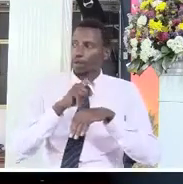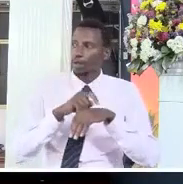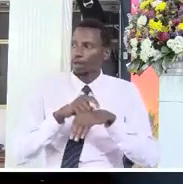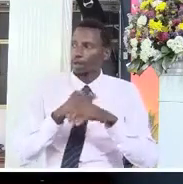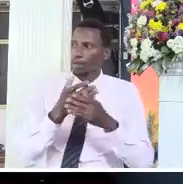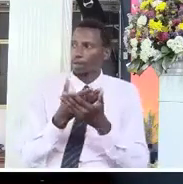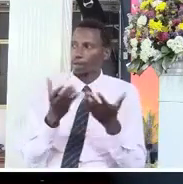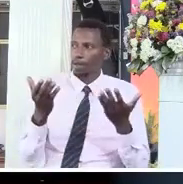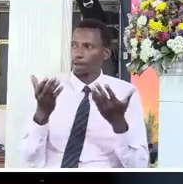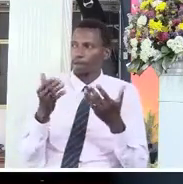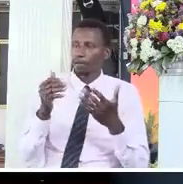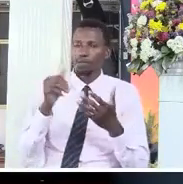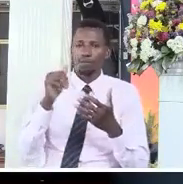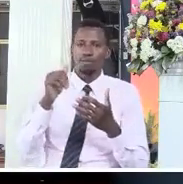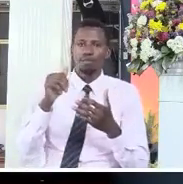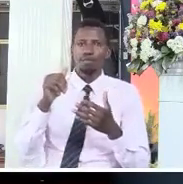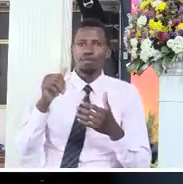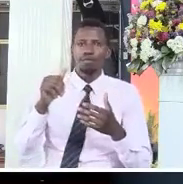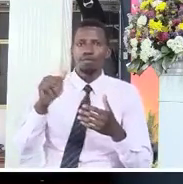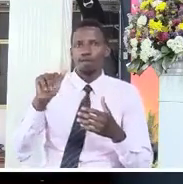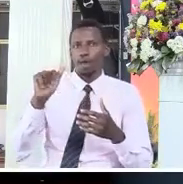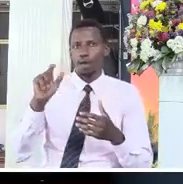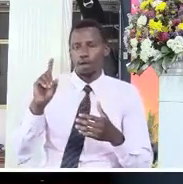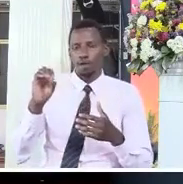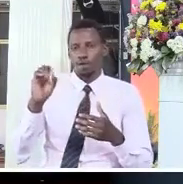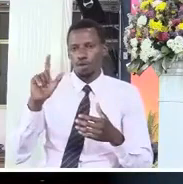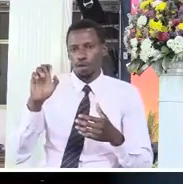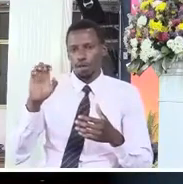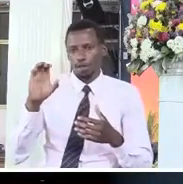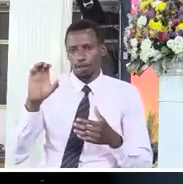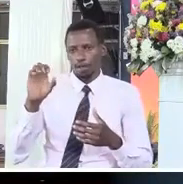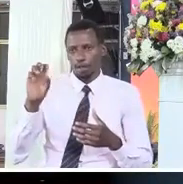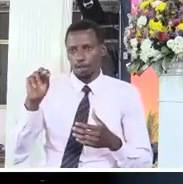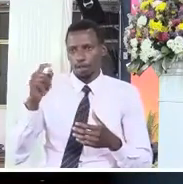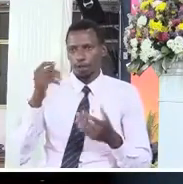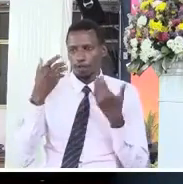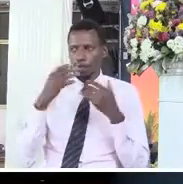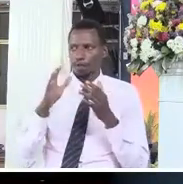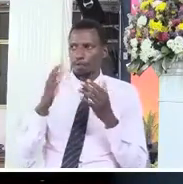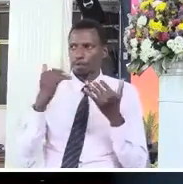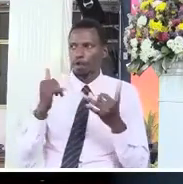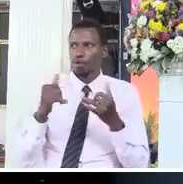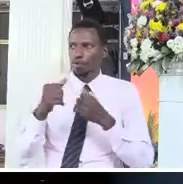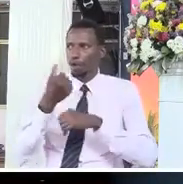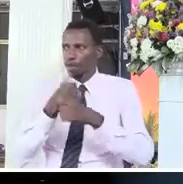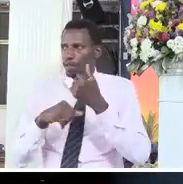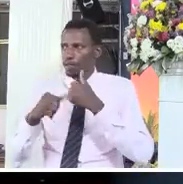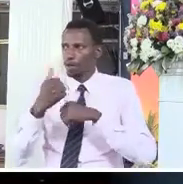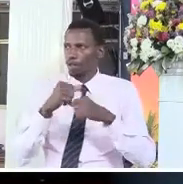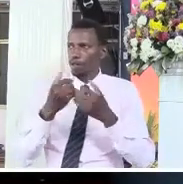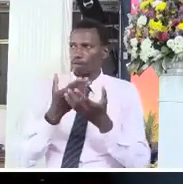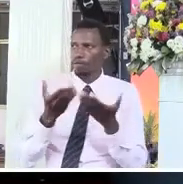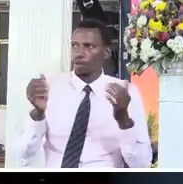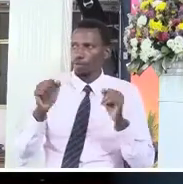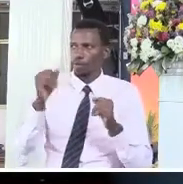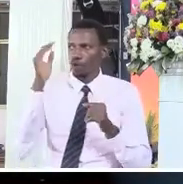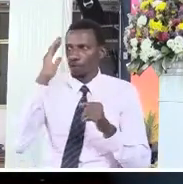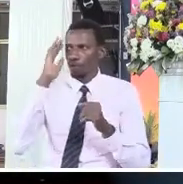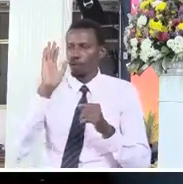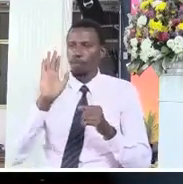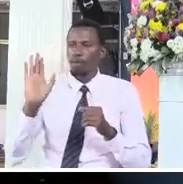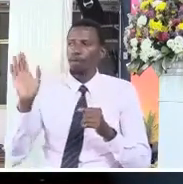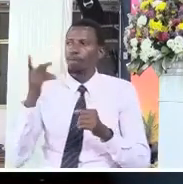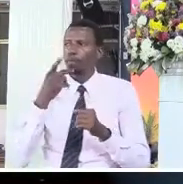past adolescent age, they are now at the proactive stage of the faith. They can now analyze what their parents were telling